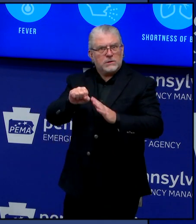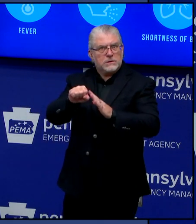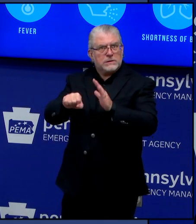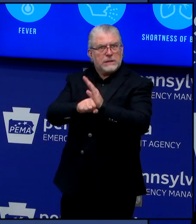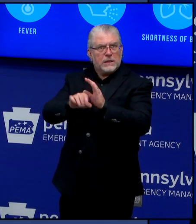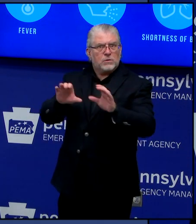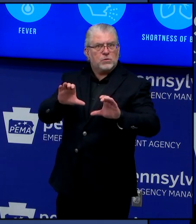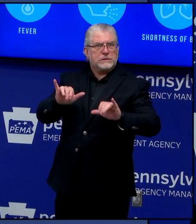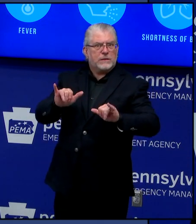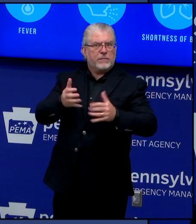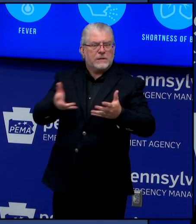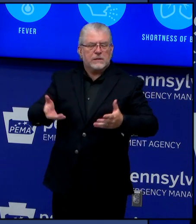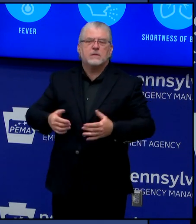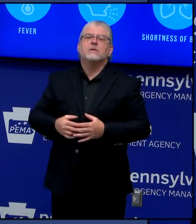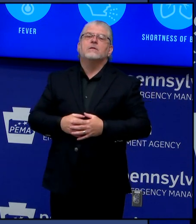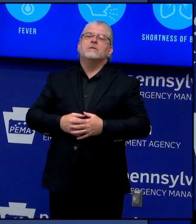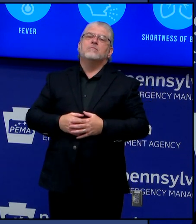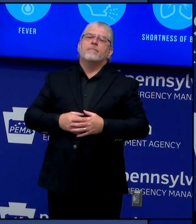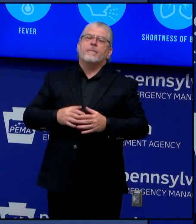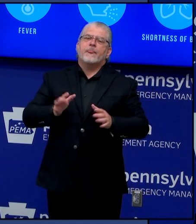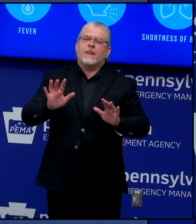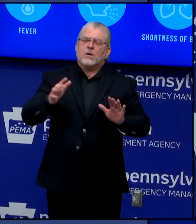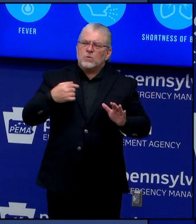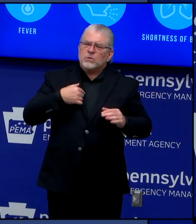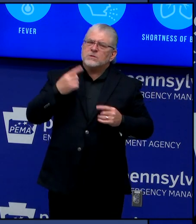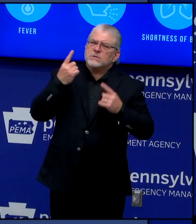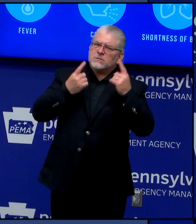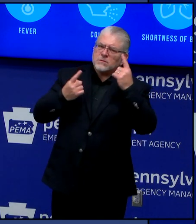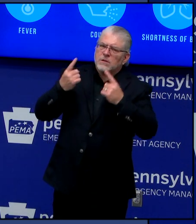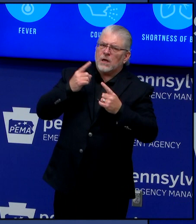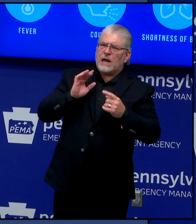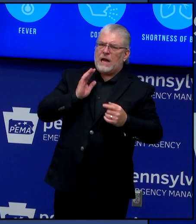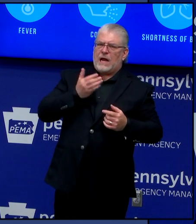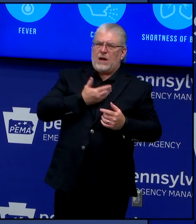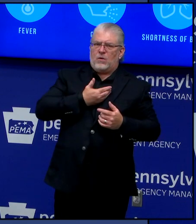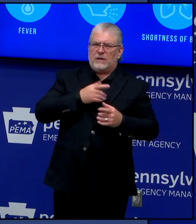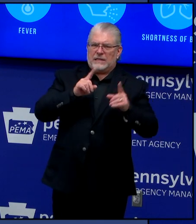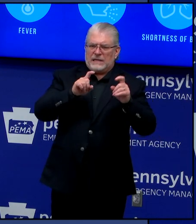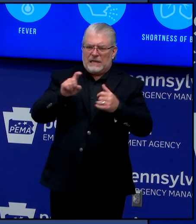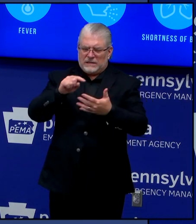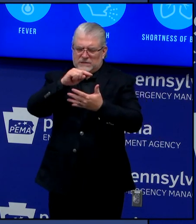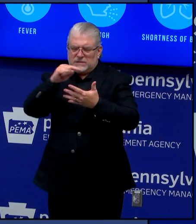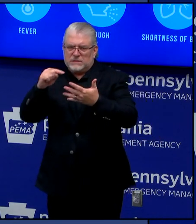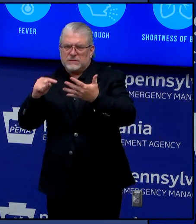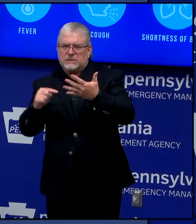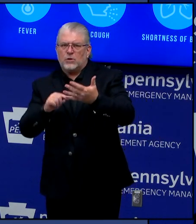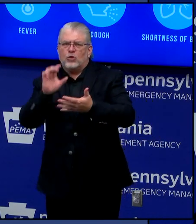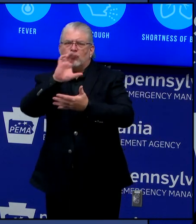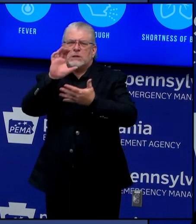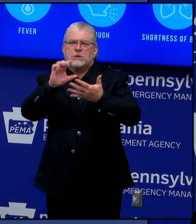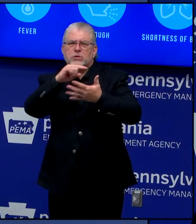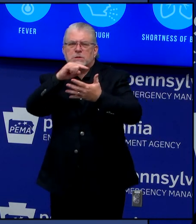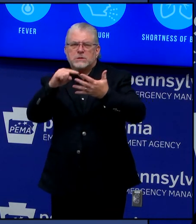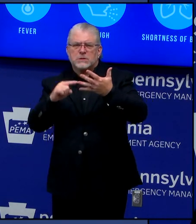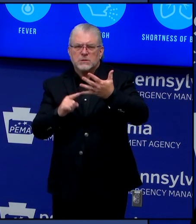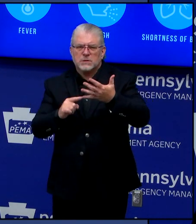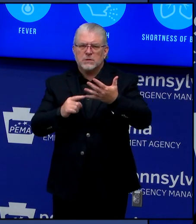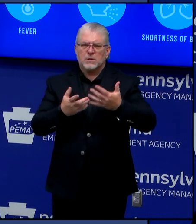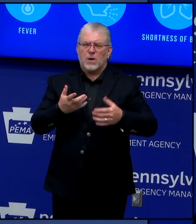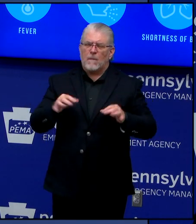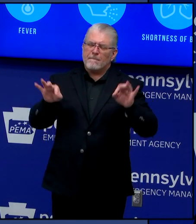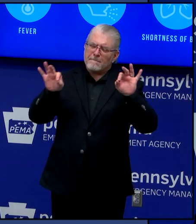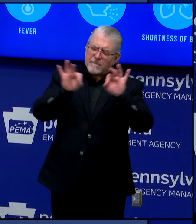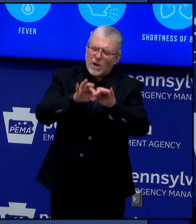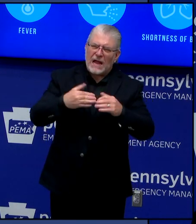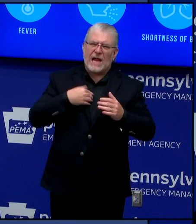but we want to make sure that we test people who have symptoms. Again, if we're going to be testing large amounts of